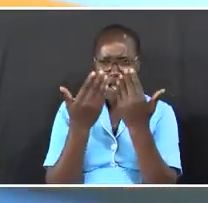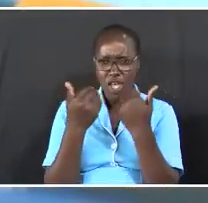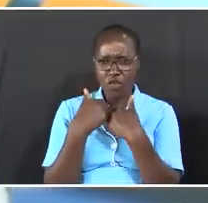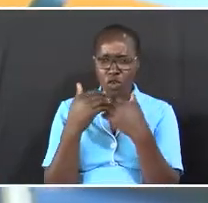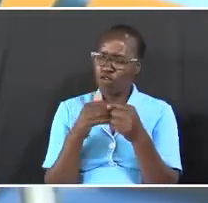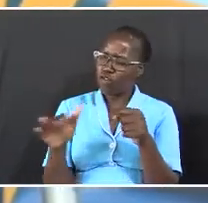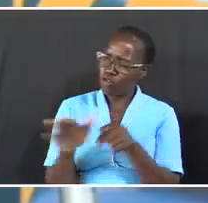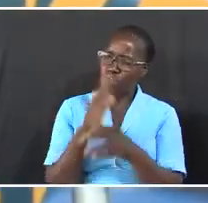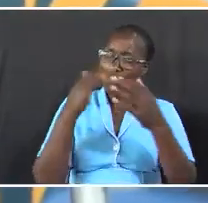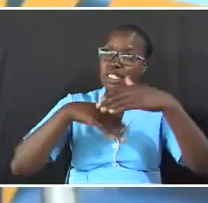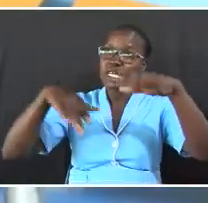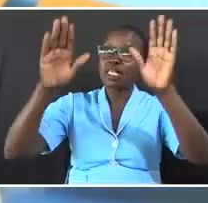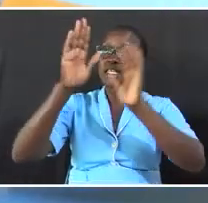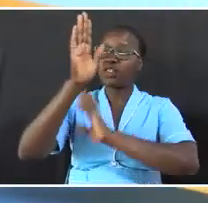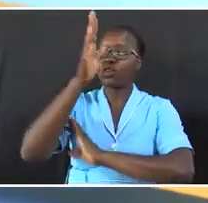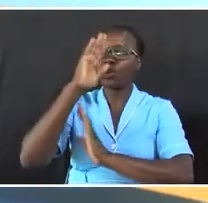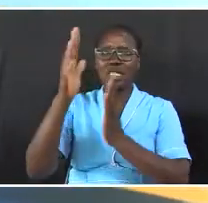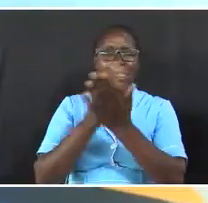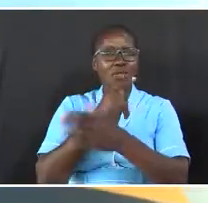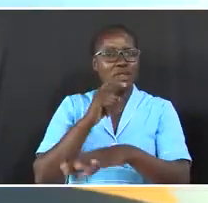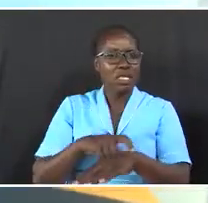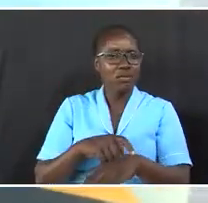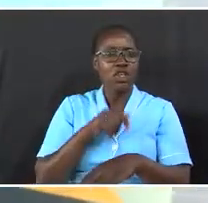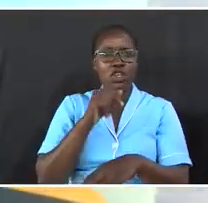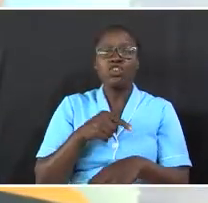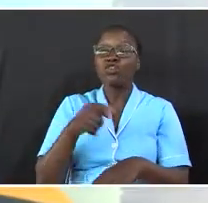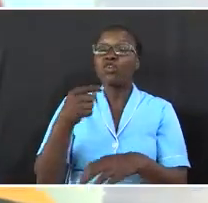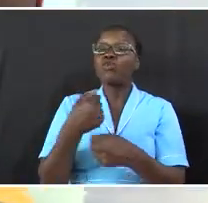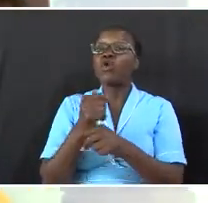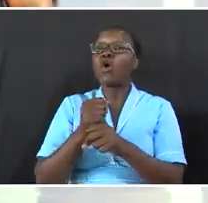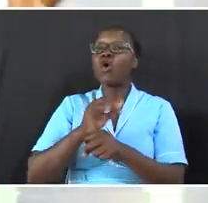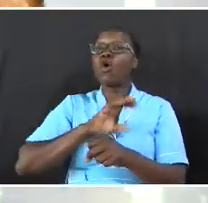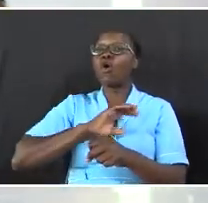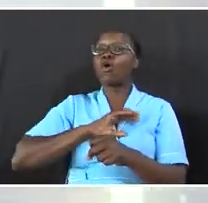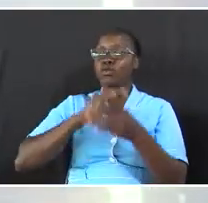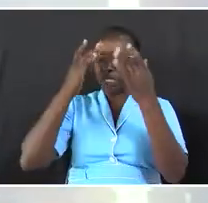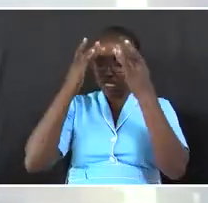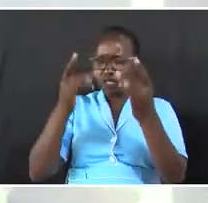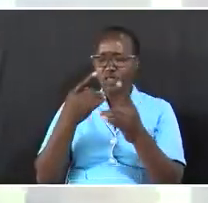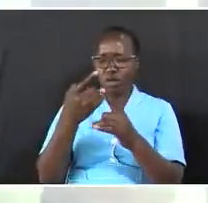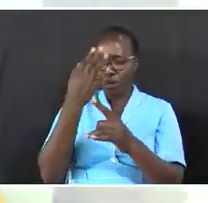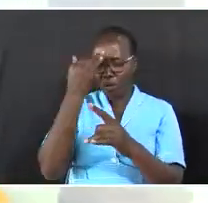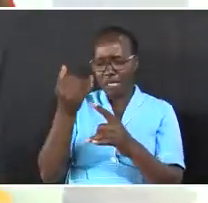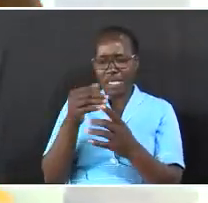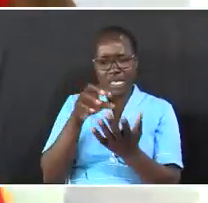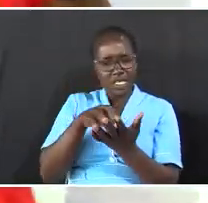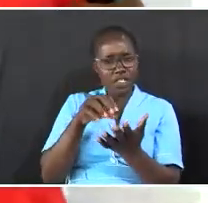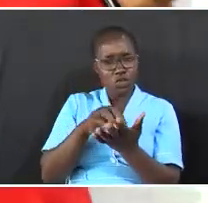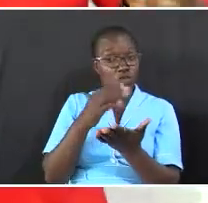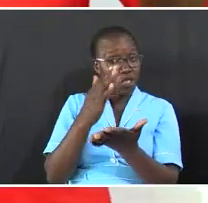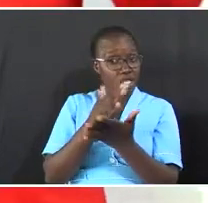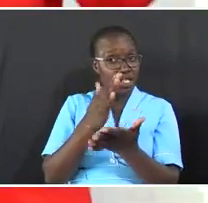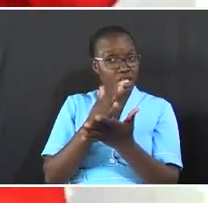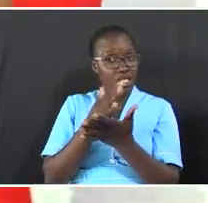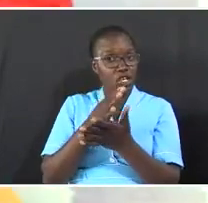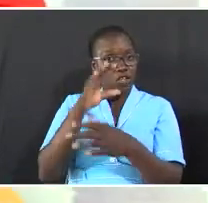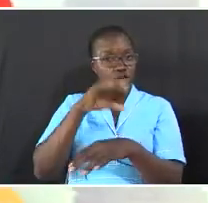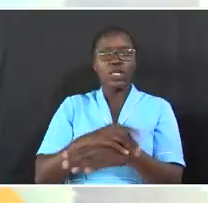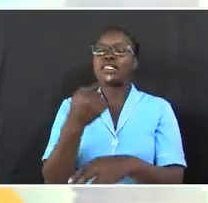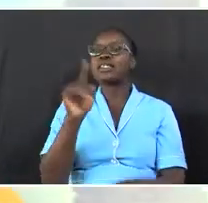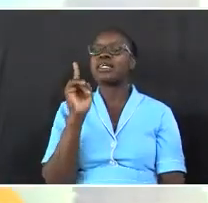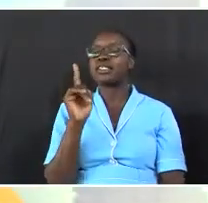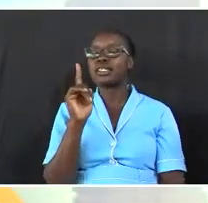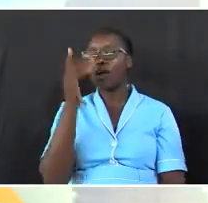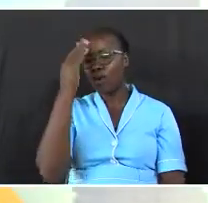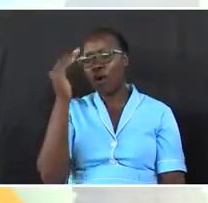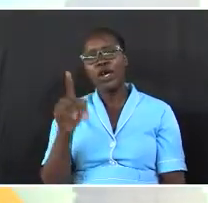to totally surrender to God, sometimes not out of your own making, because of situations, indeed, you will get it right.